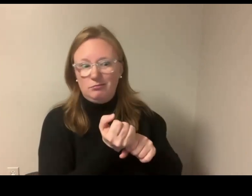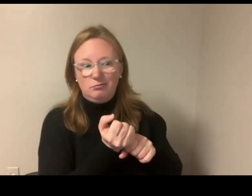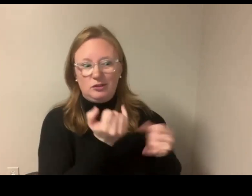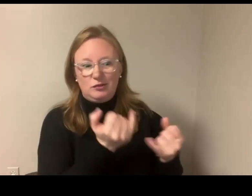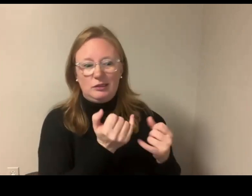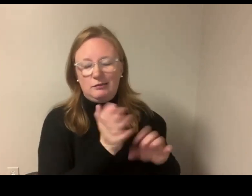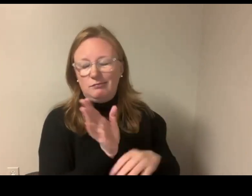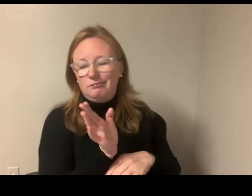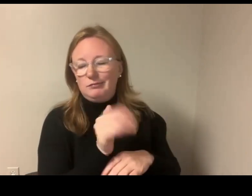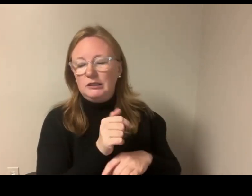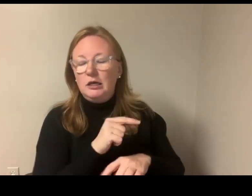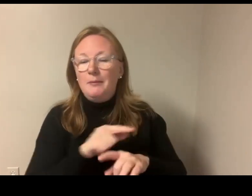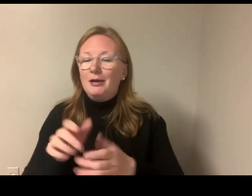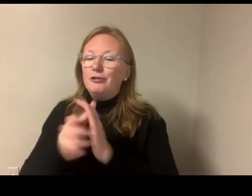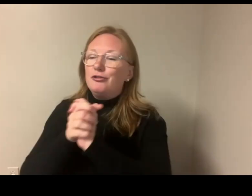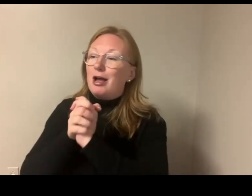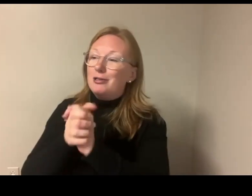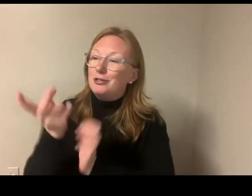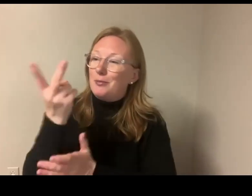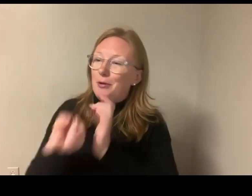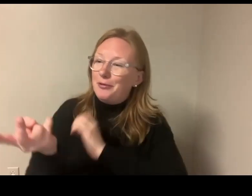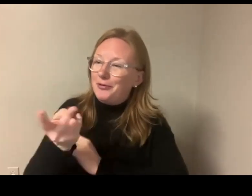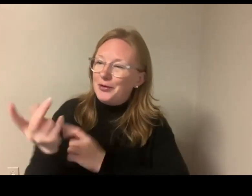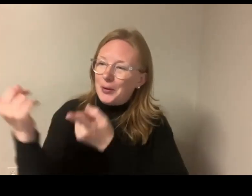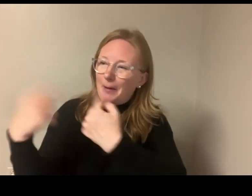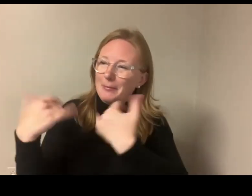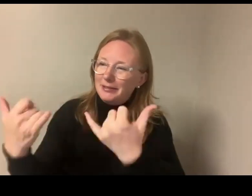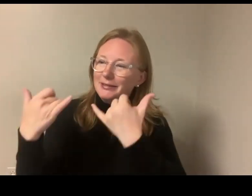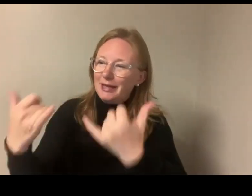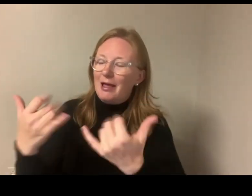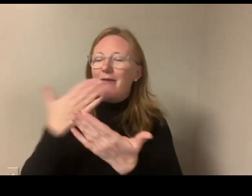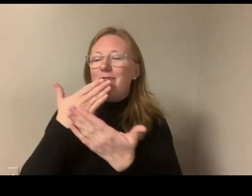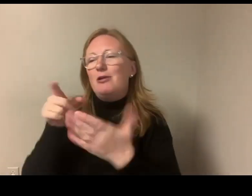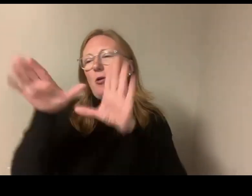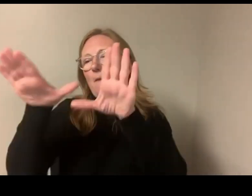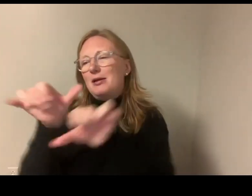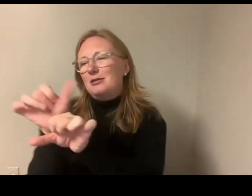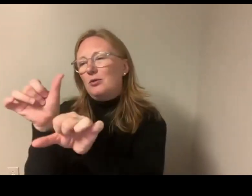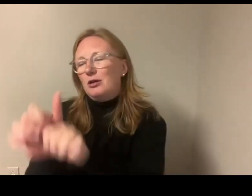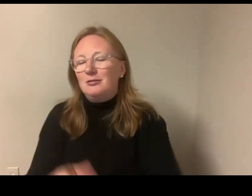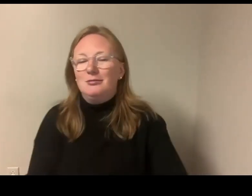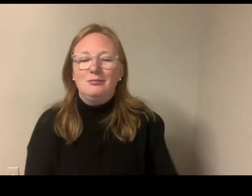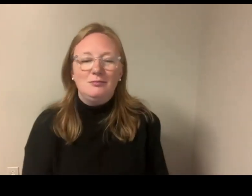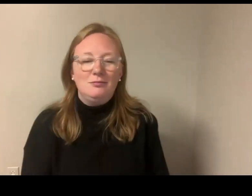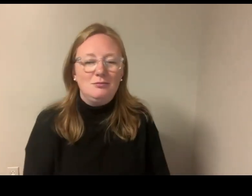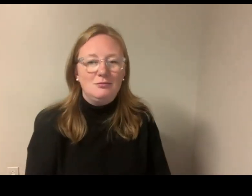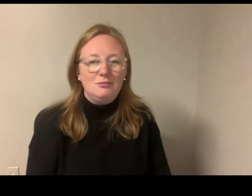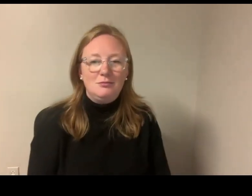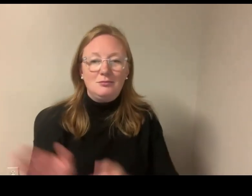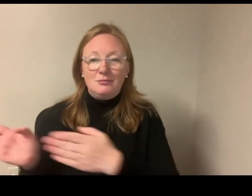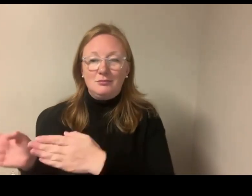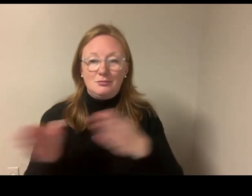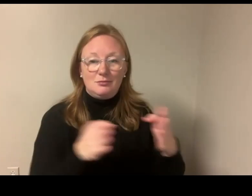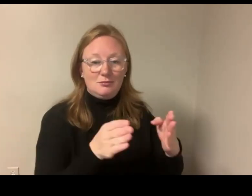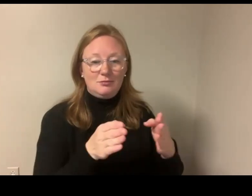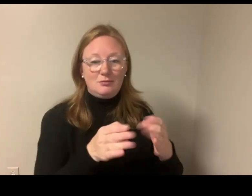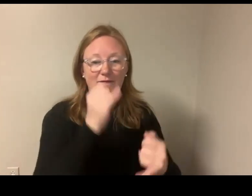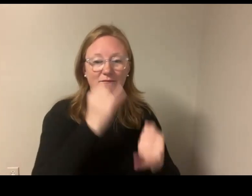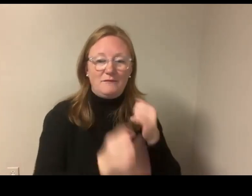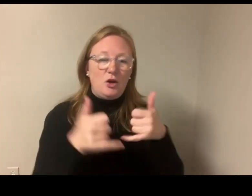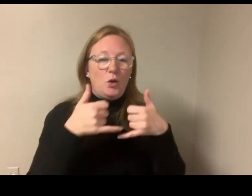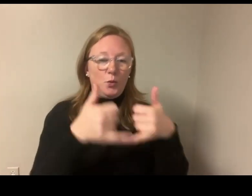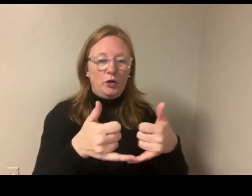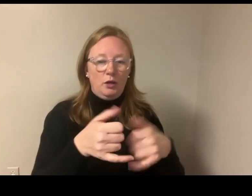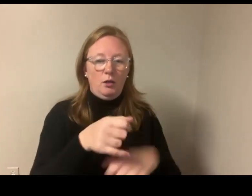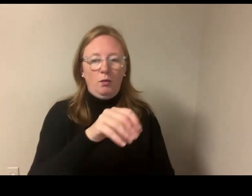now. But congratulations to you both. Thanks for coming in today, and thank you for your awesome work. We're going to shift gears to our final